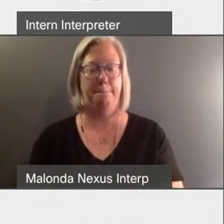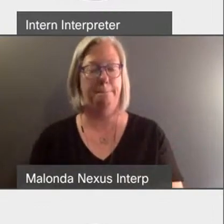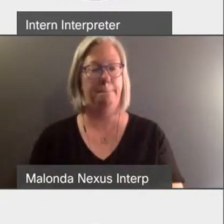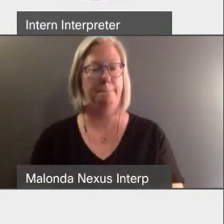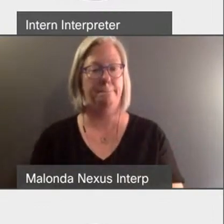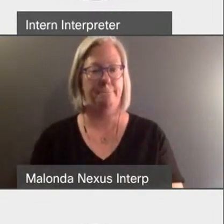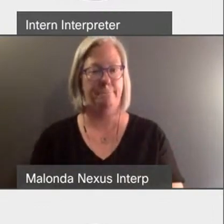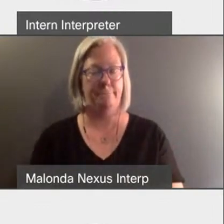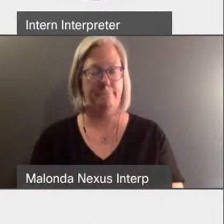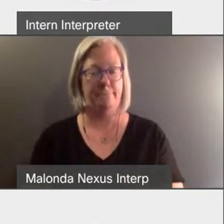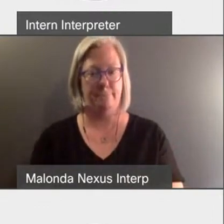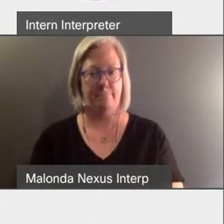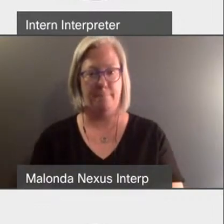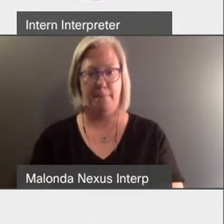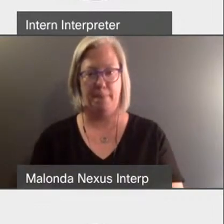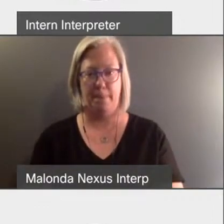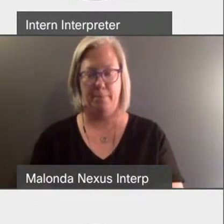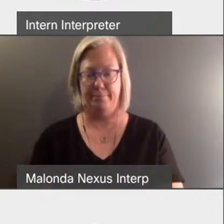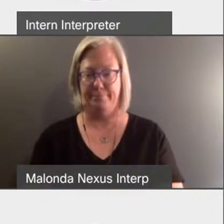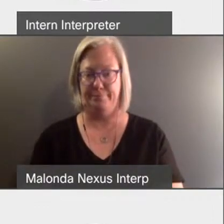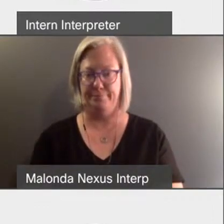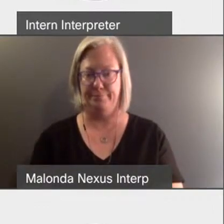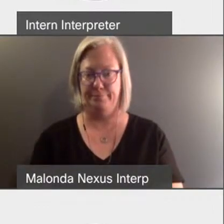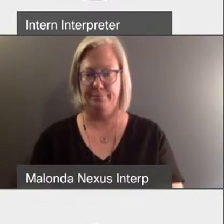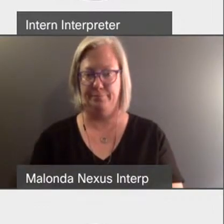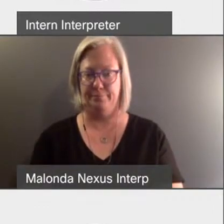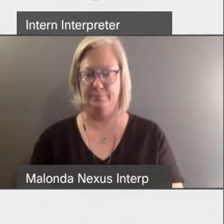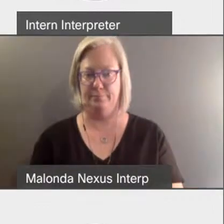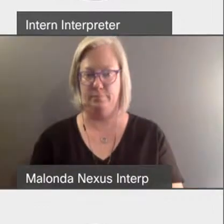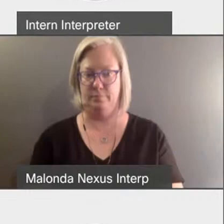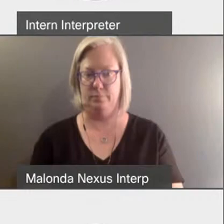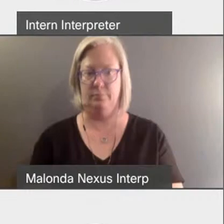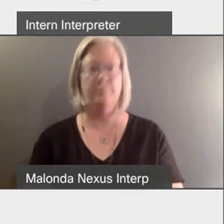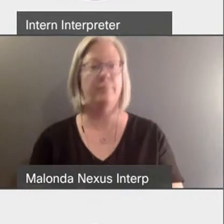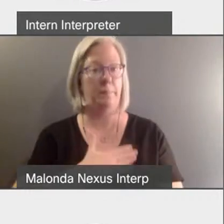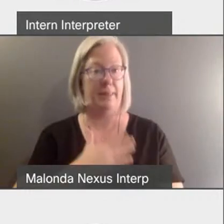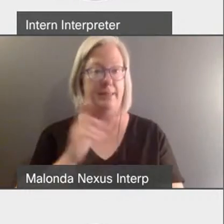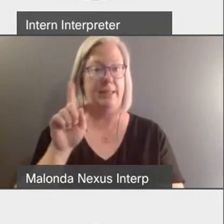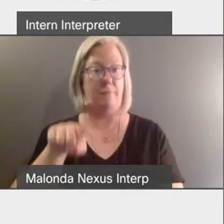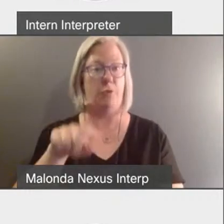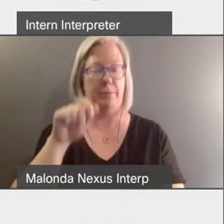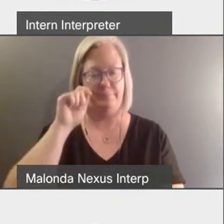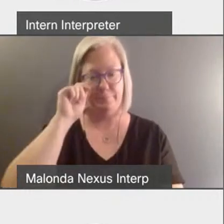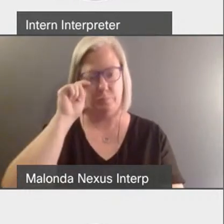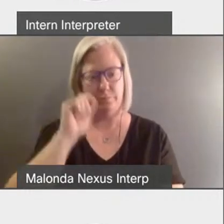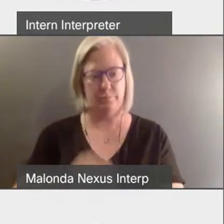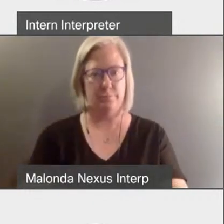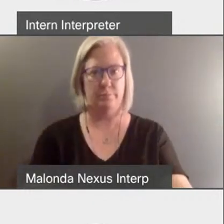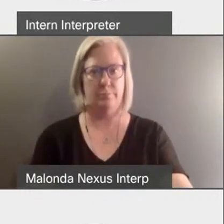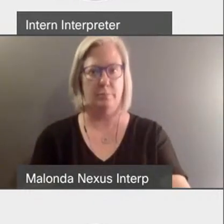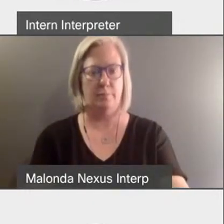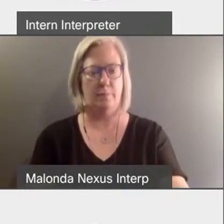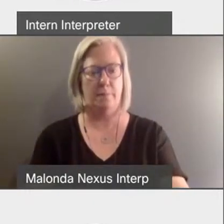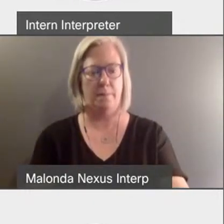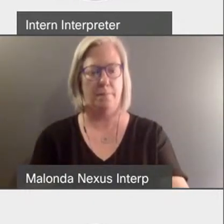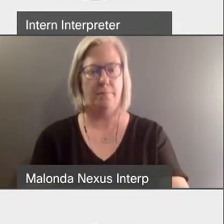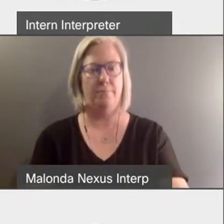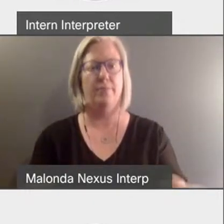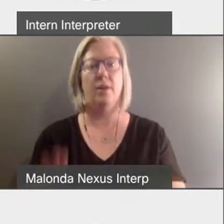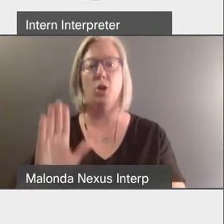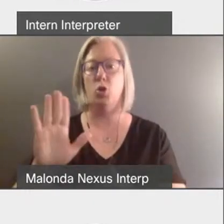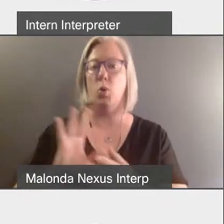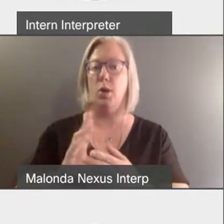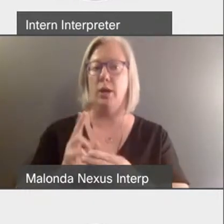presentation or make a comment that hasn't signed up, please come forward. Just state your name.